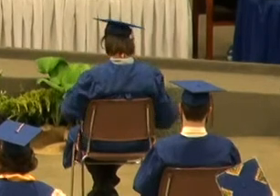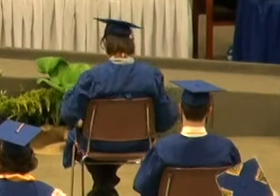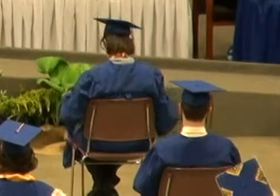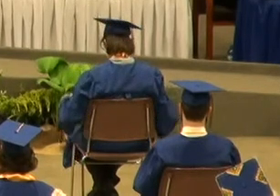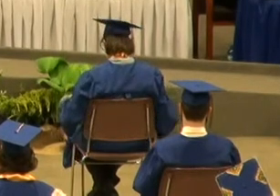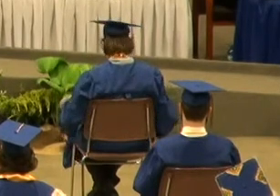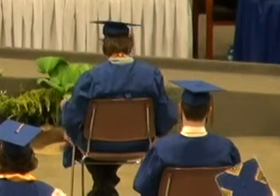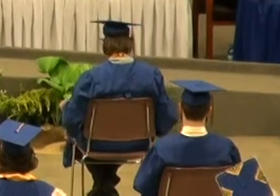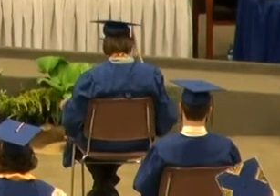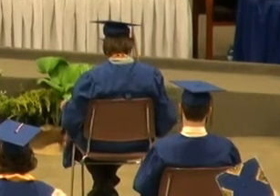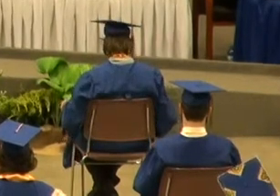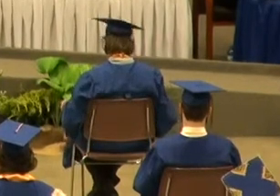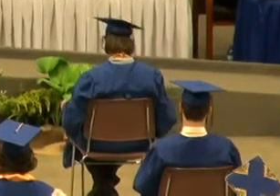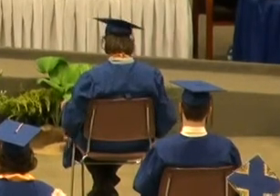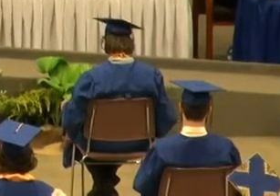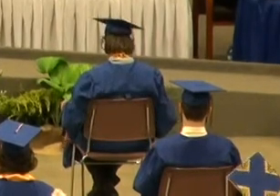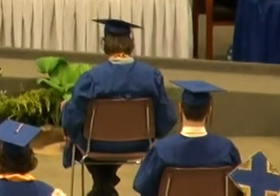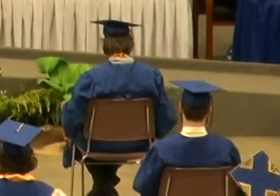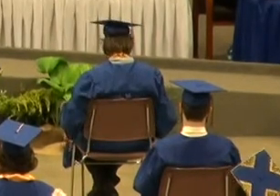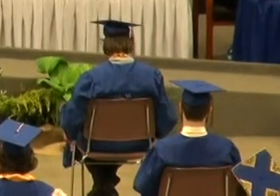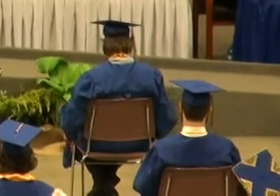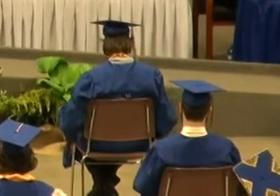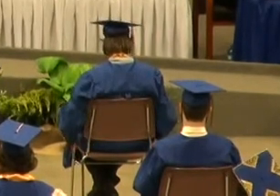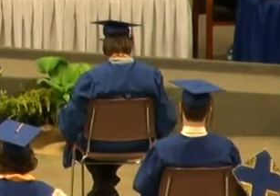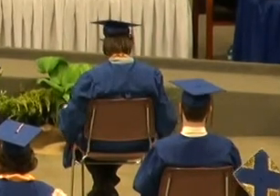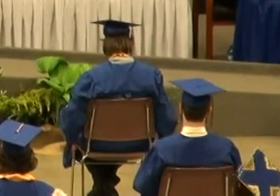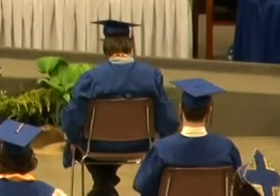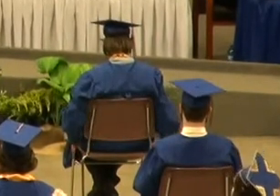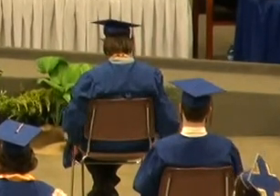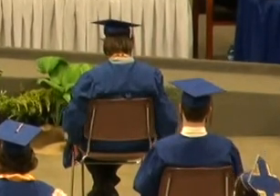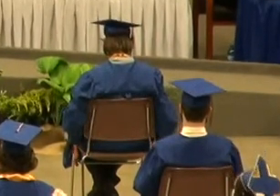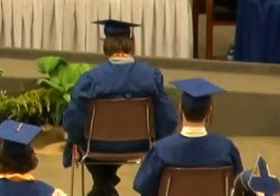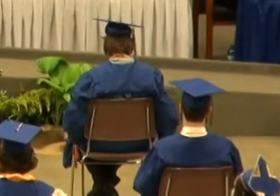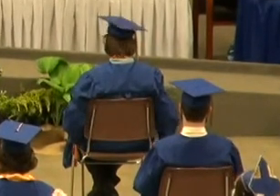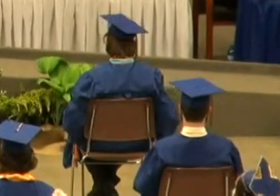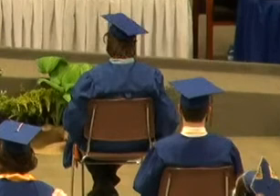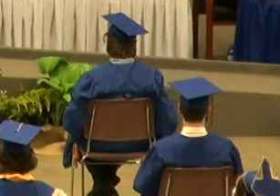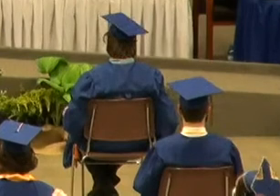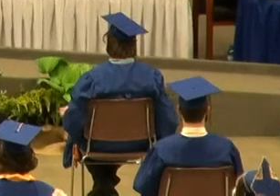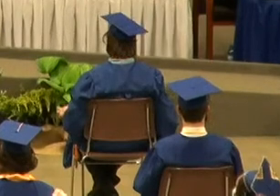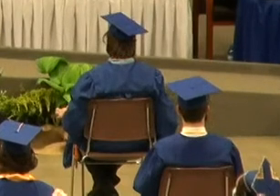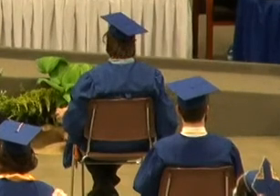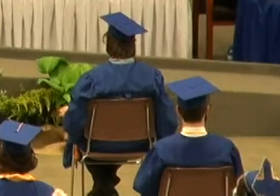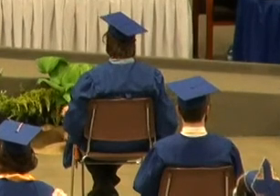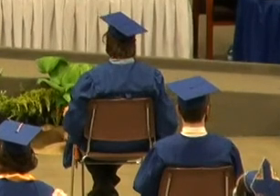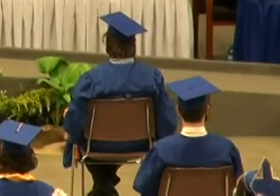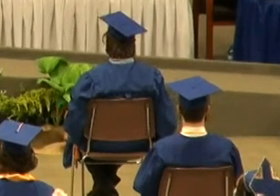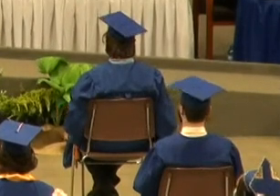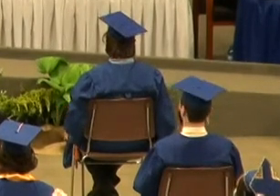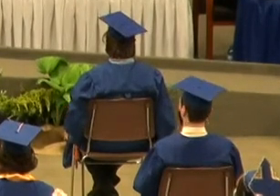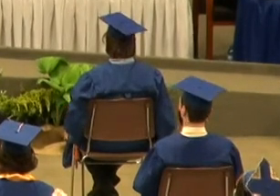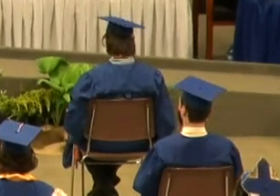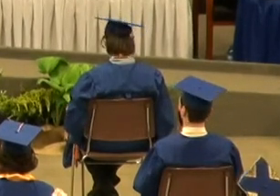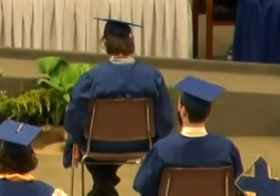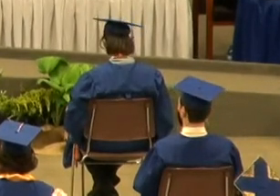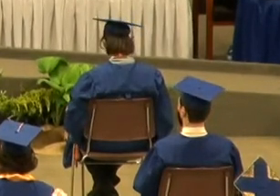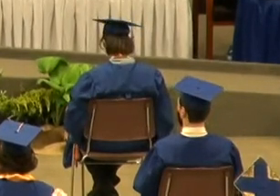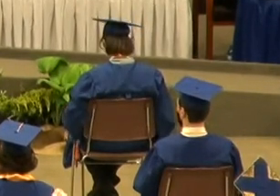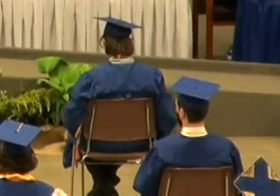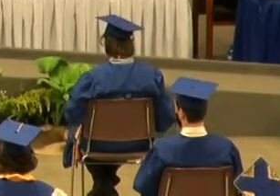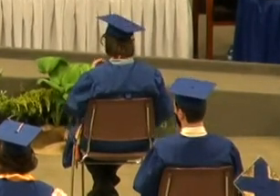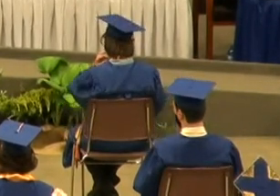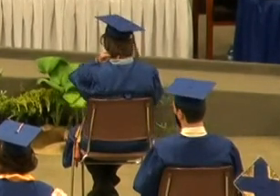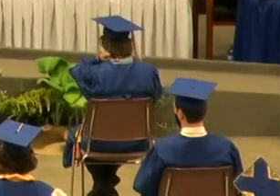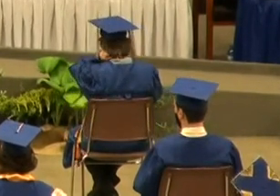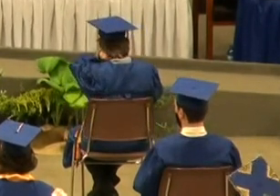Landscape Nursery. Montana Expo Park for the use of this space. And the Great Falls College MSU's commencement committee,